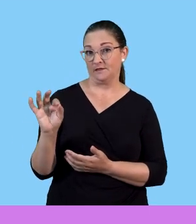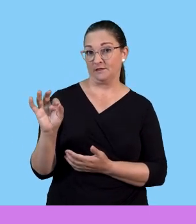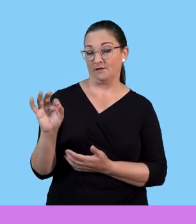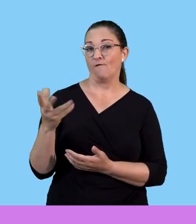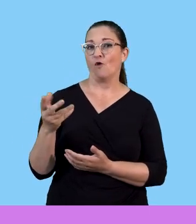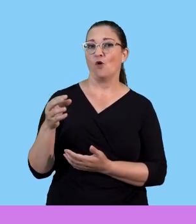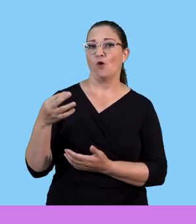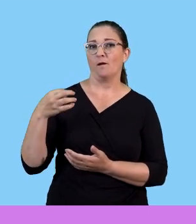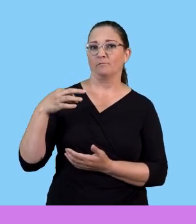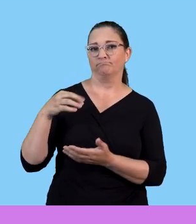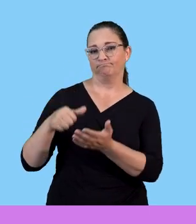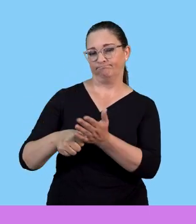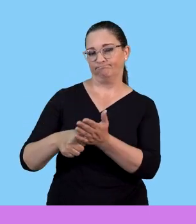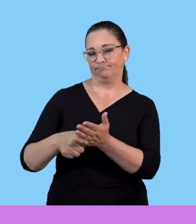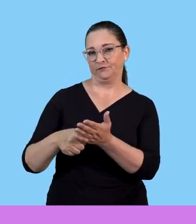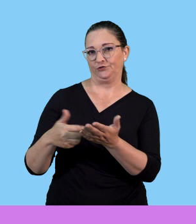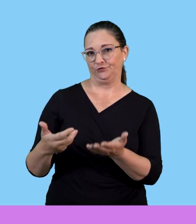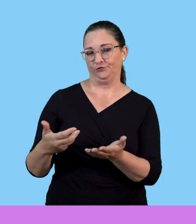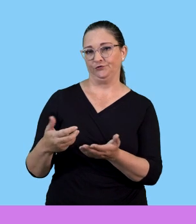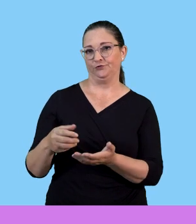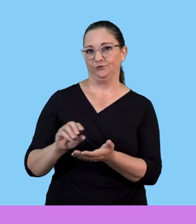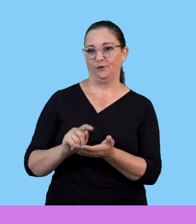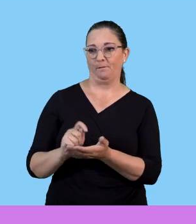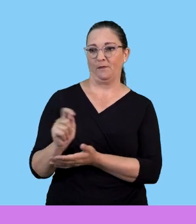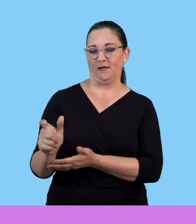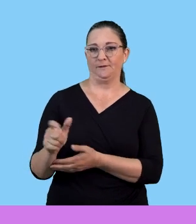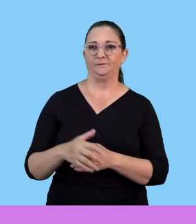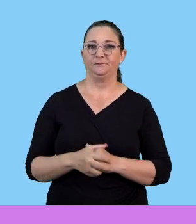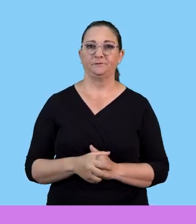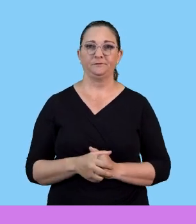7.5% to his pension fund.